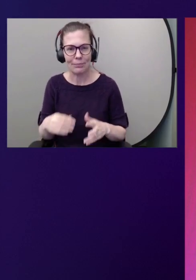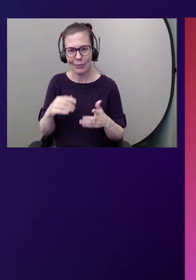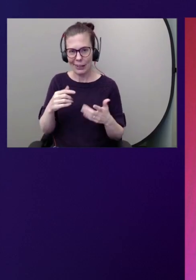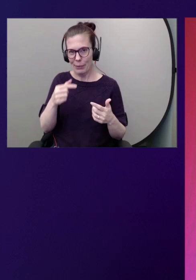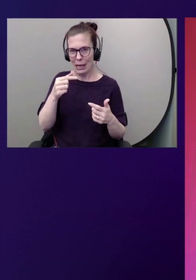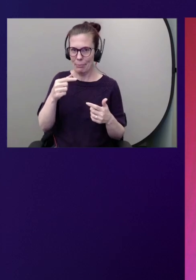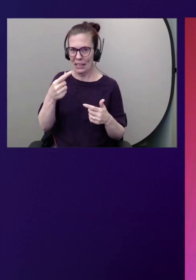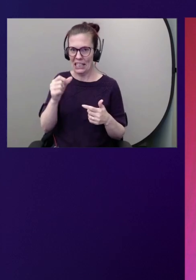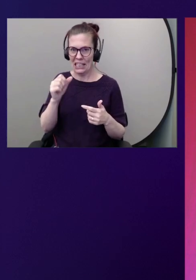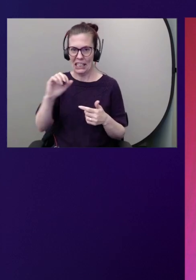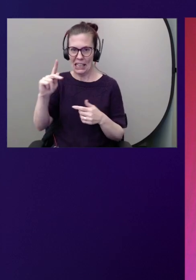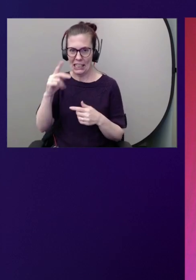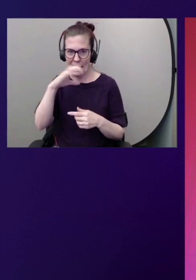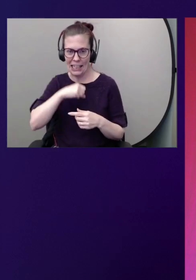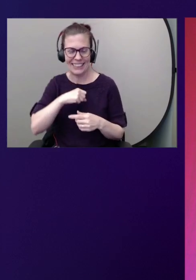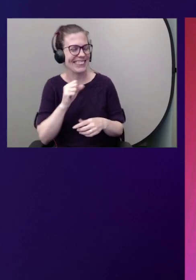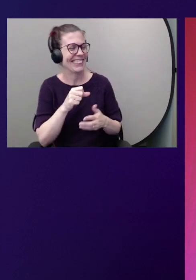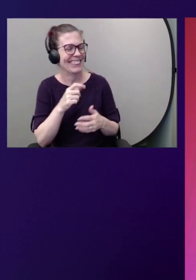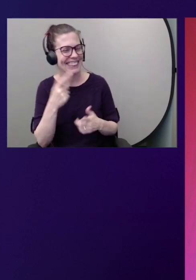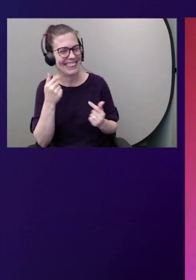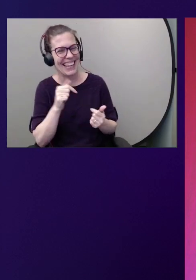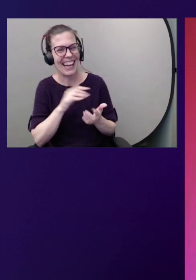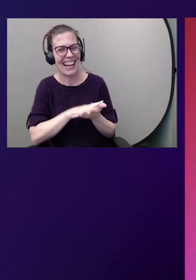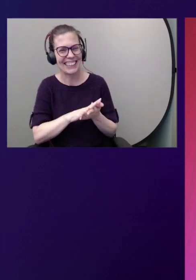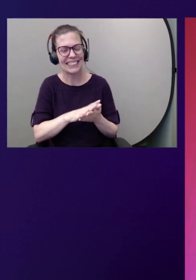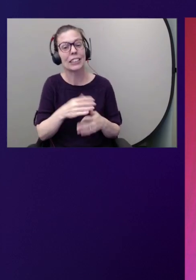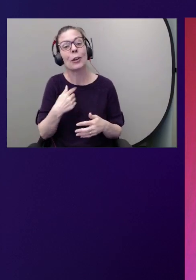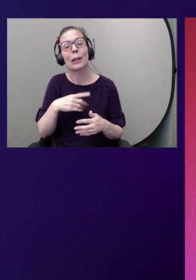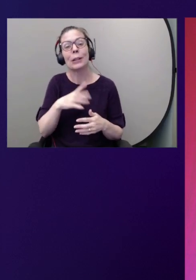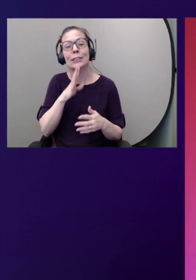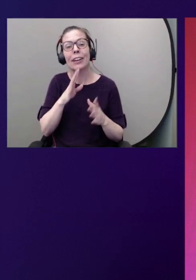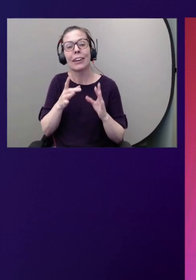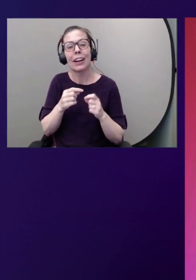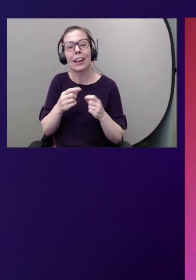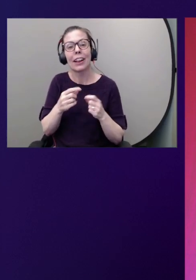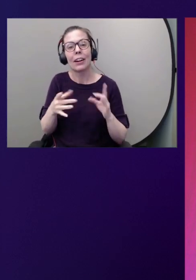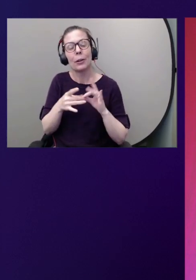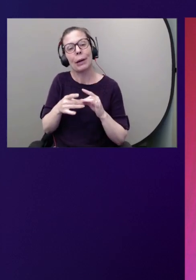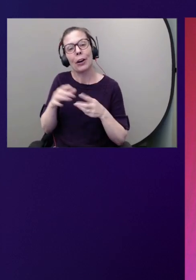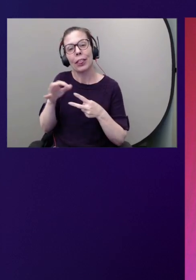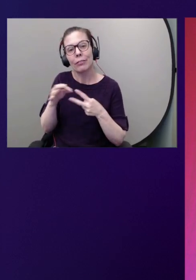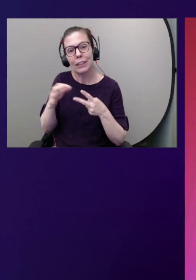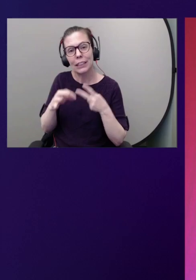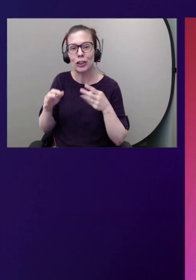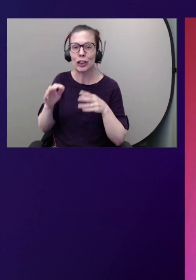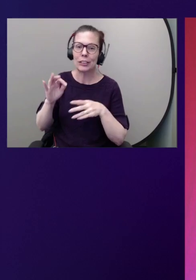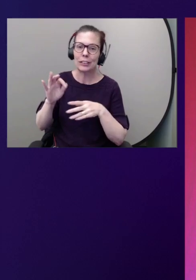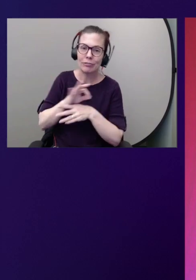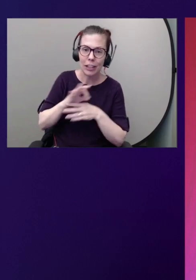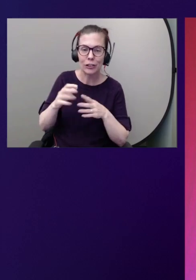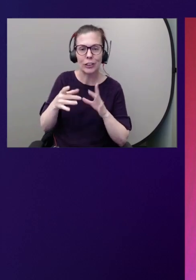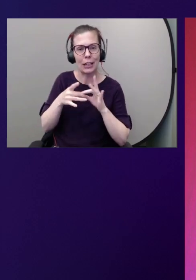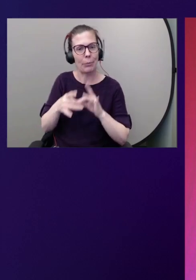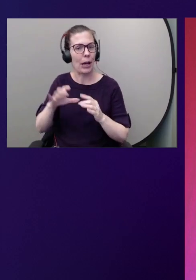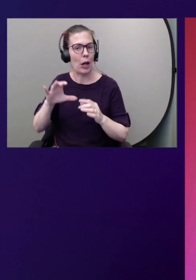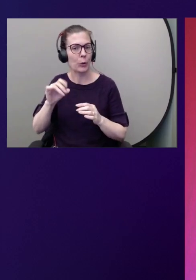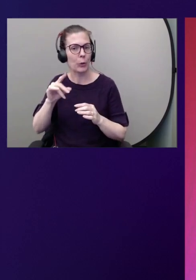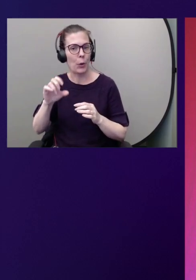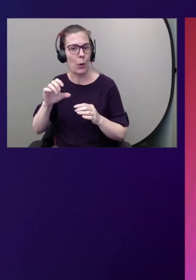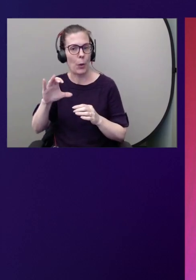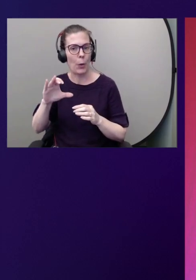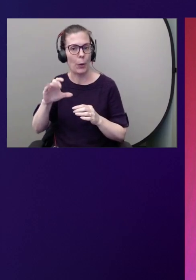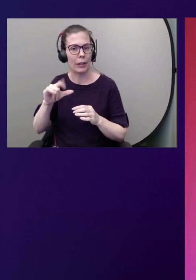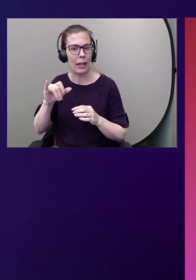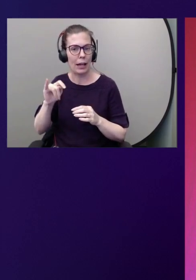Nice. So we've been talking a lot about the features, functionality of CodeCatalyst. We saw